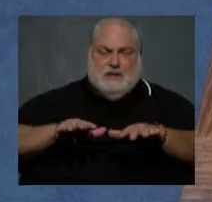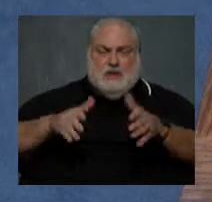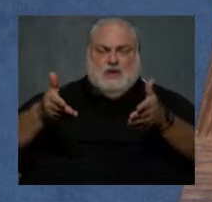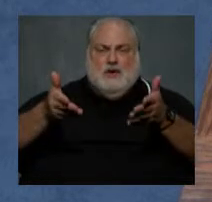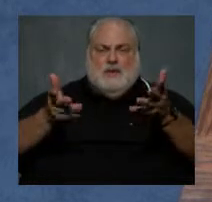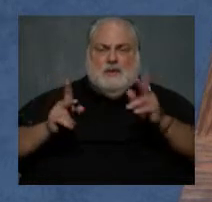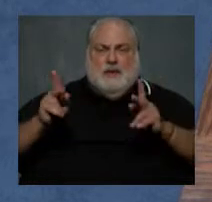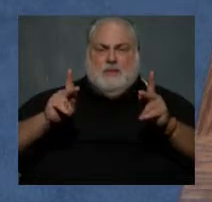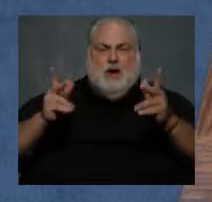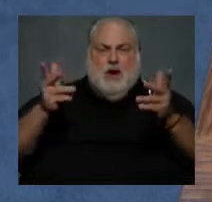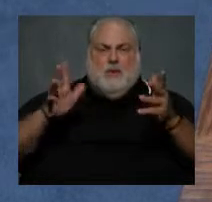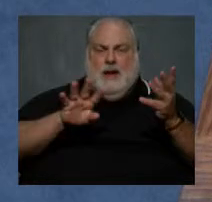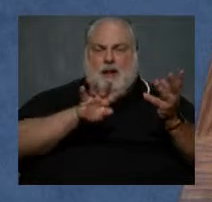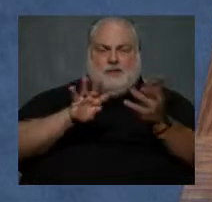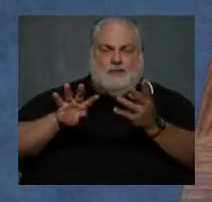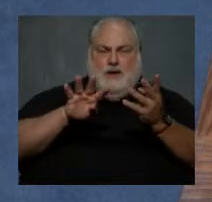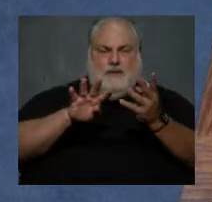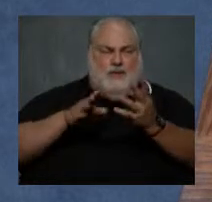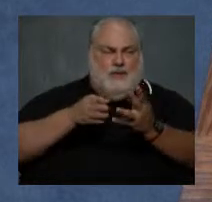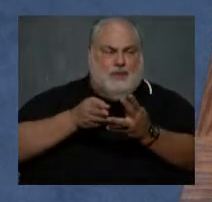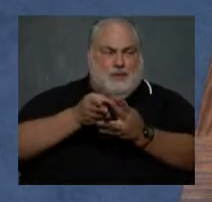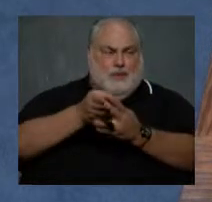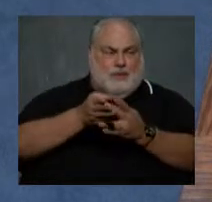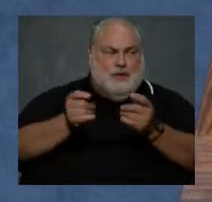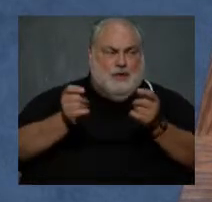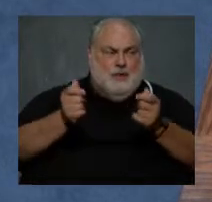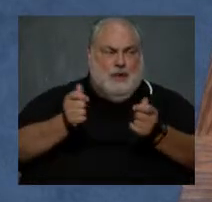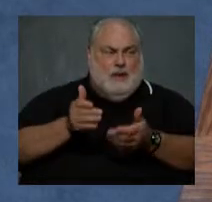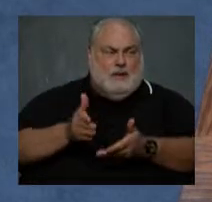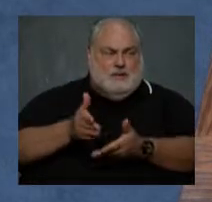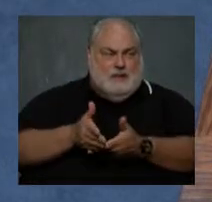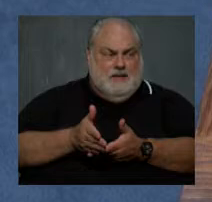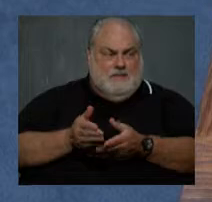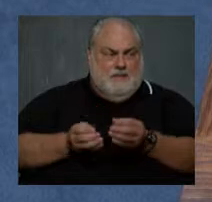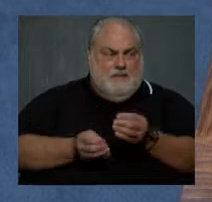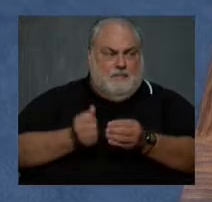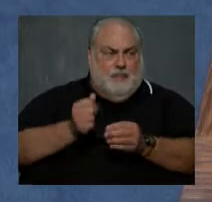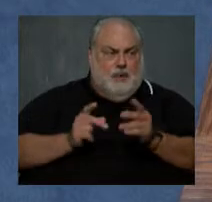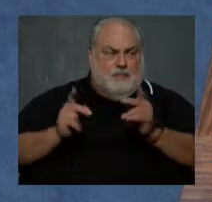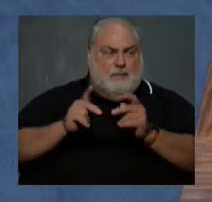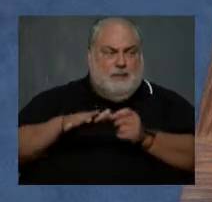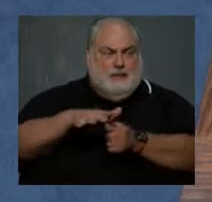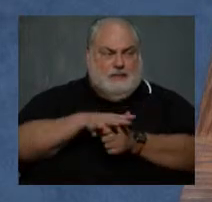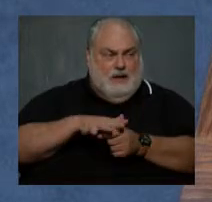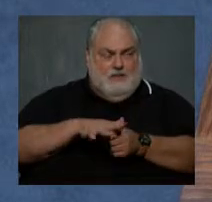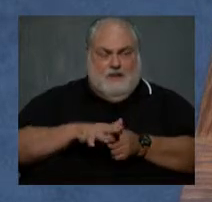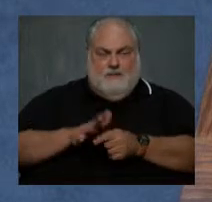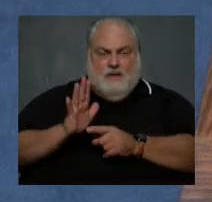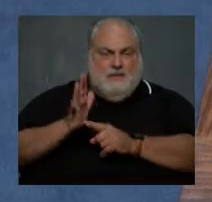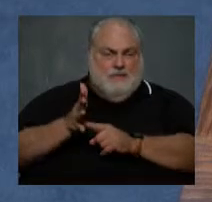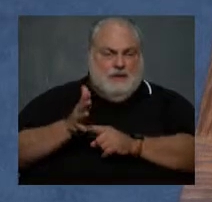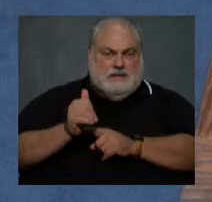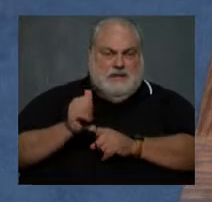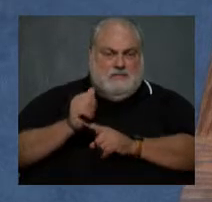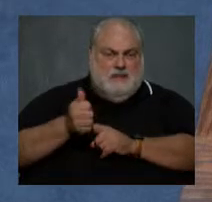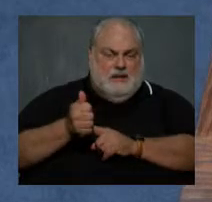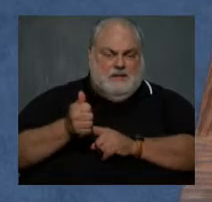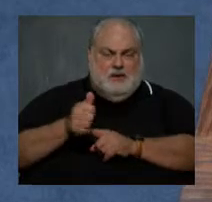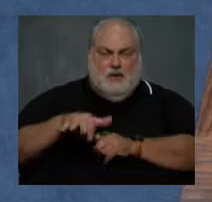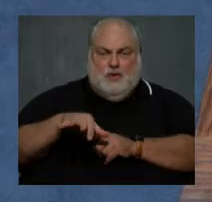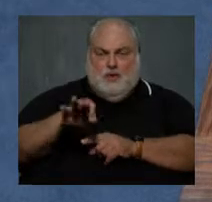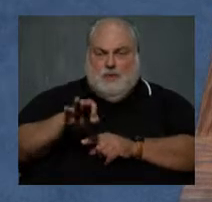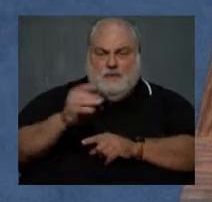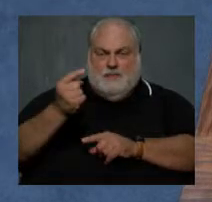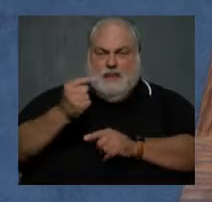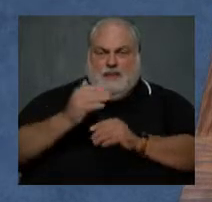people already coming through that area. It's a quick stop. Most people that are there for 5 or 10 minutes just to grab something